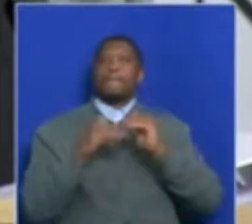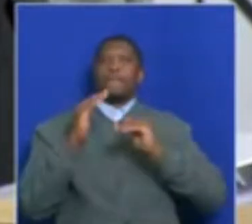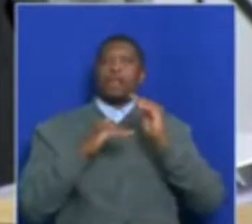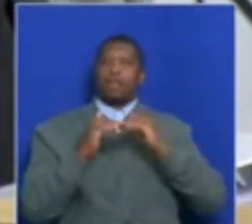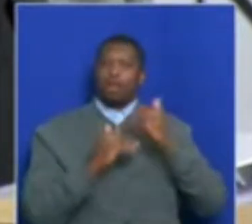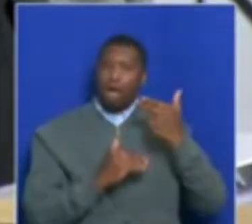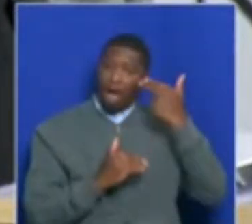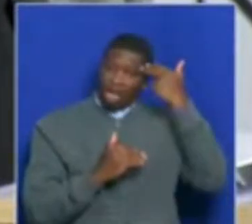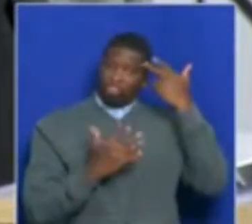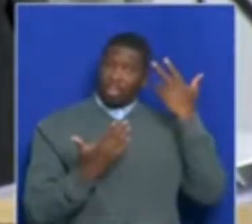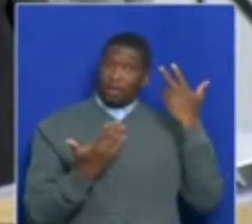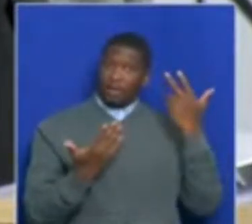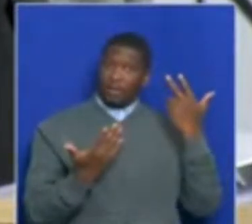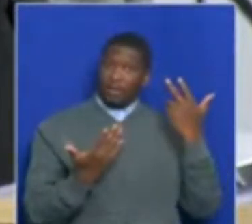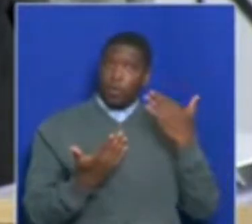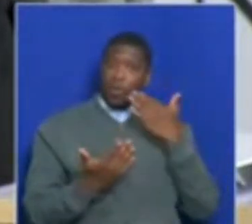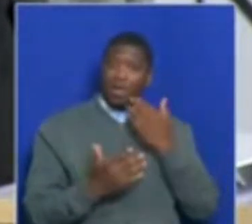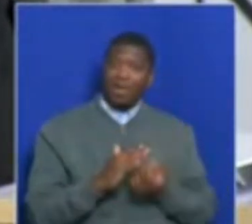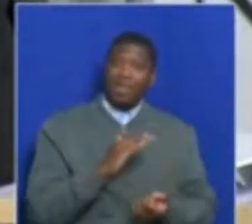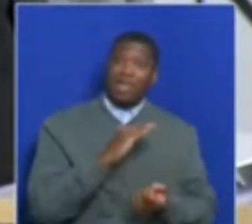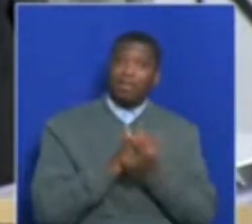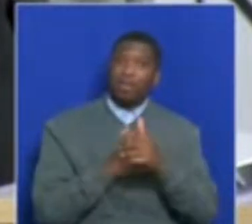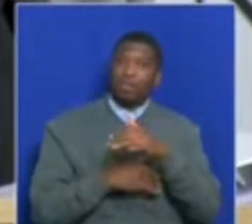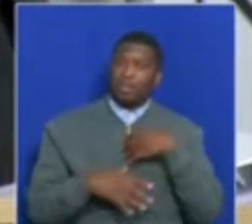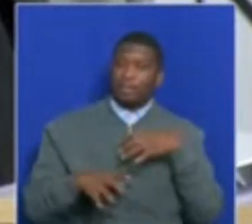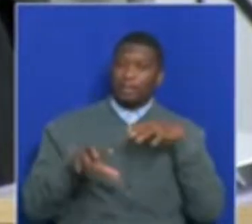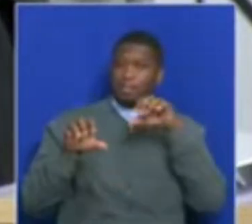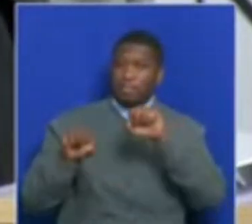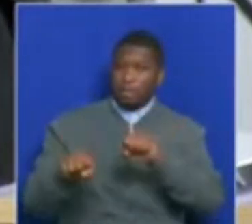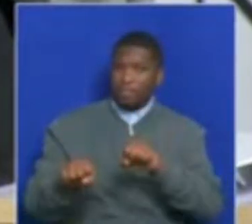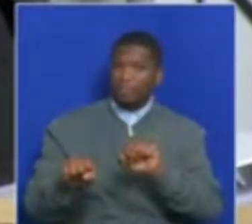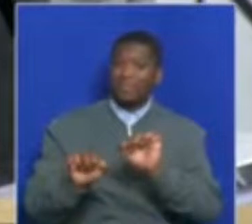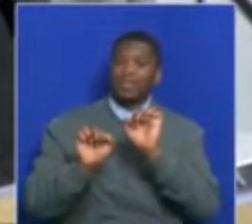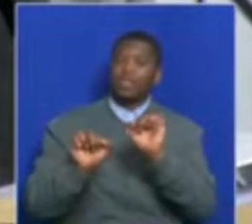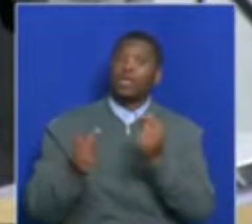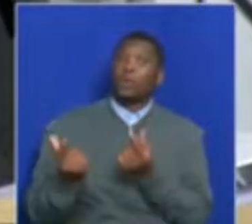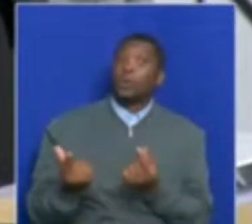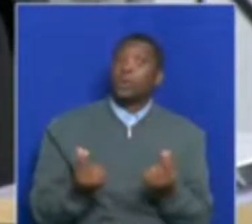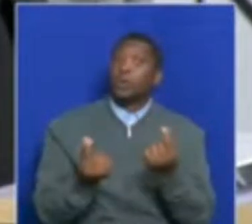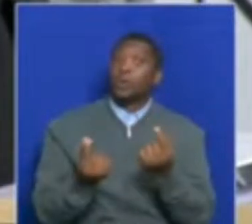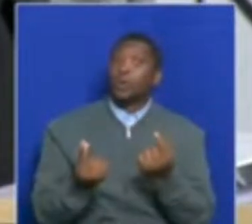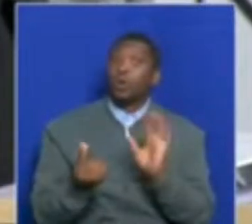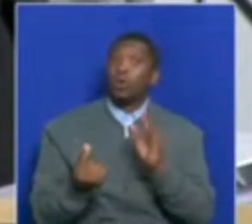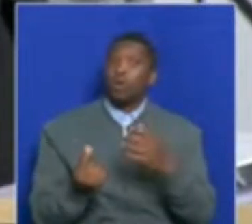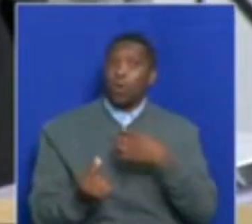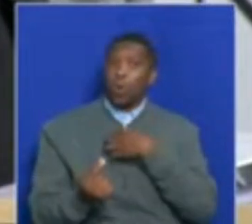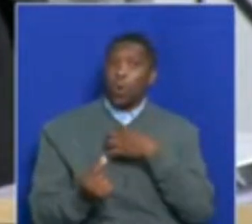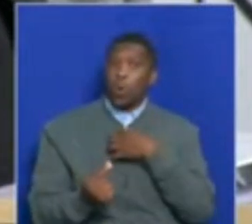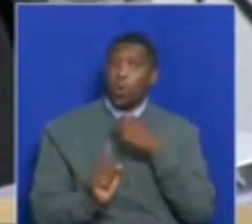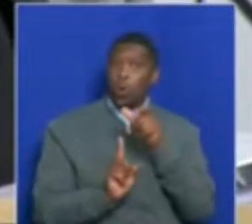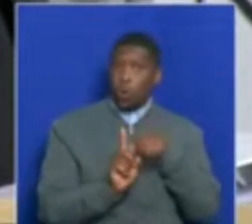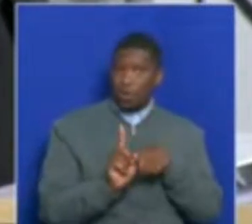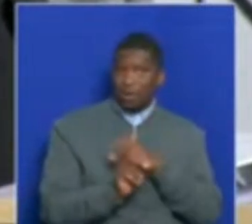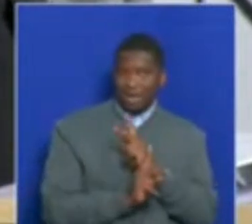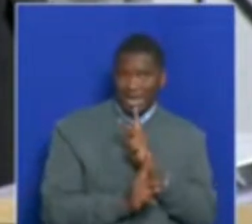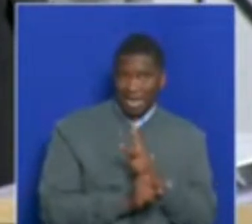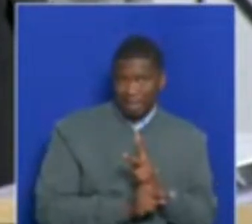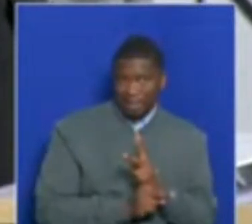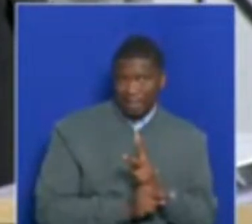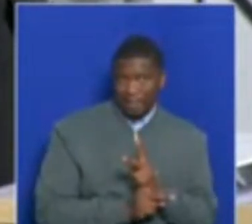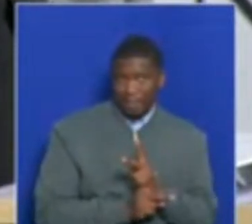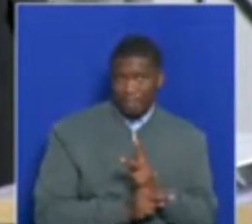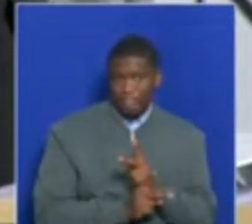When they hijack the premises, they will keep the owners of the premises in the house, and they will inform the